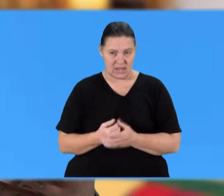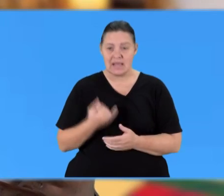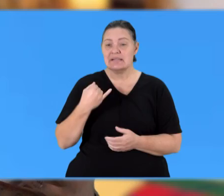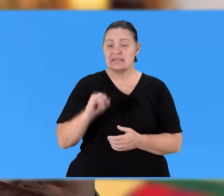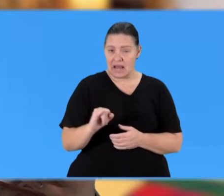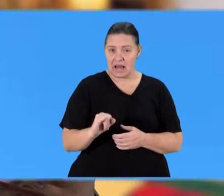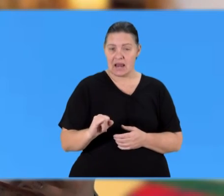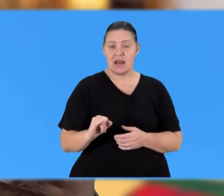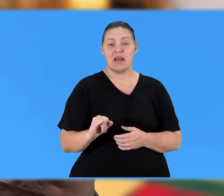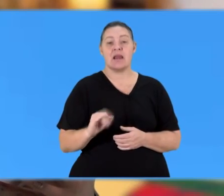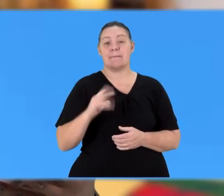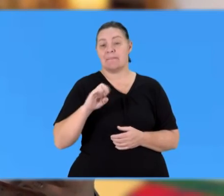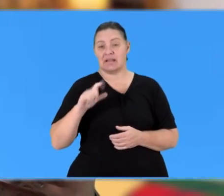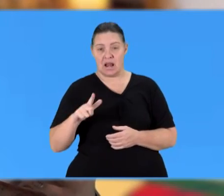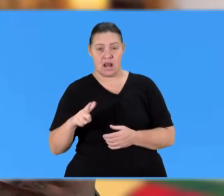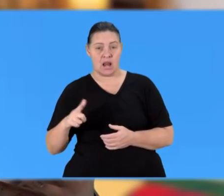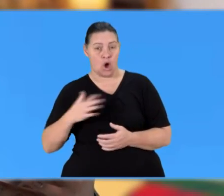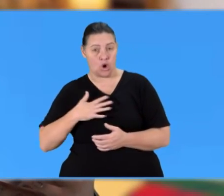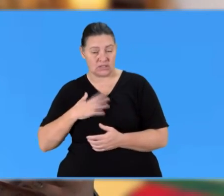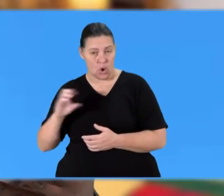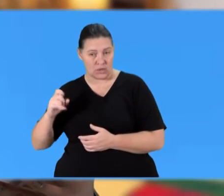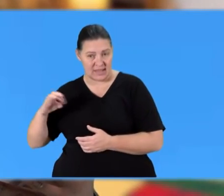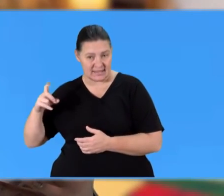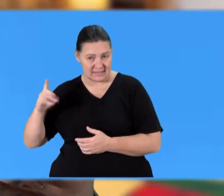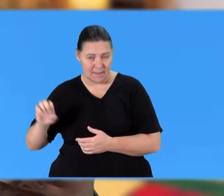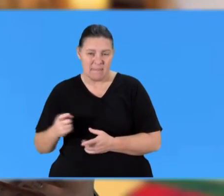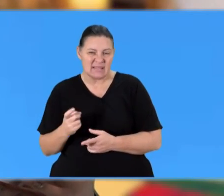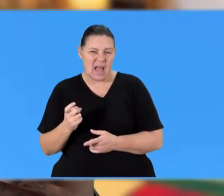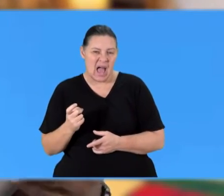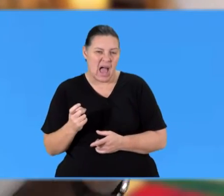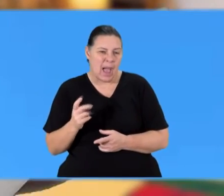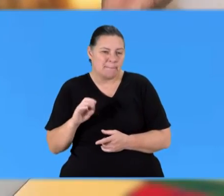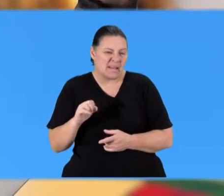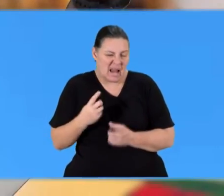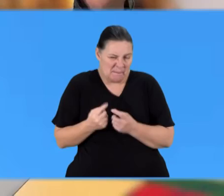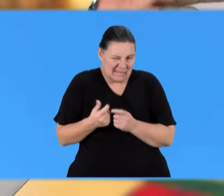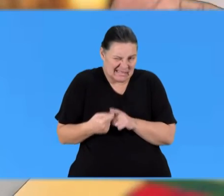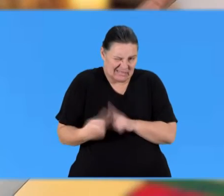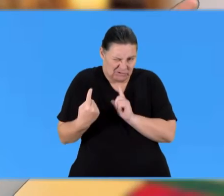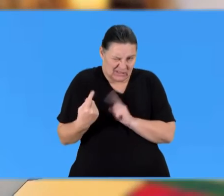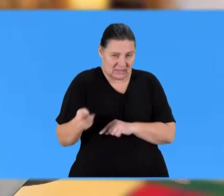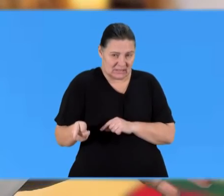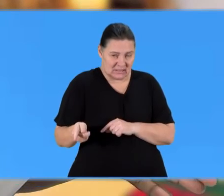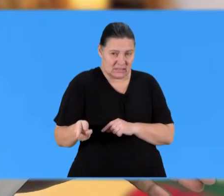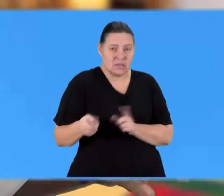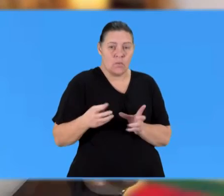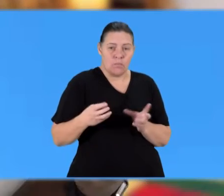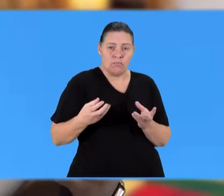It is still going to be a metal oxide, but the ratio is going to be slightly different from when reacting with group 1 and also